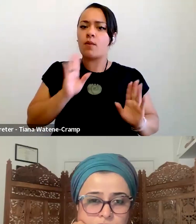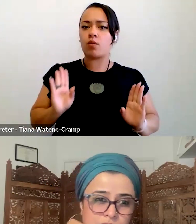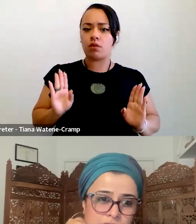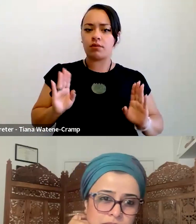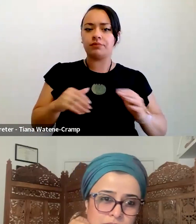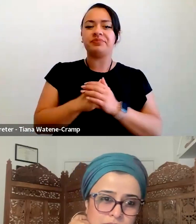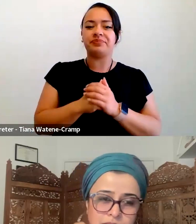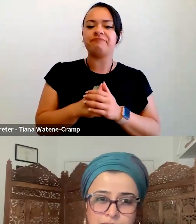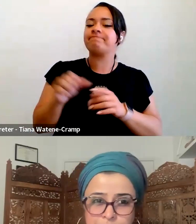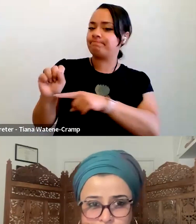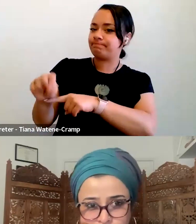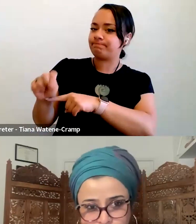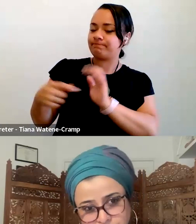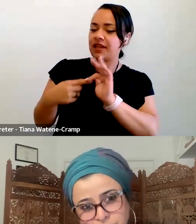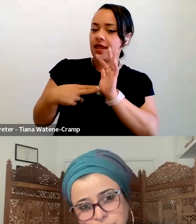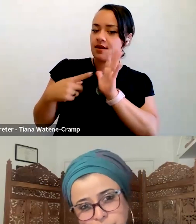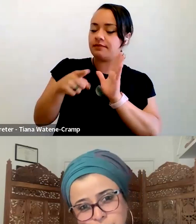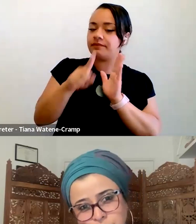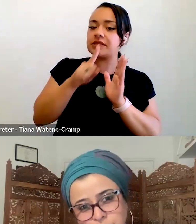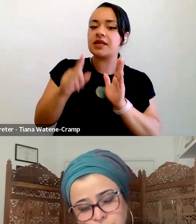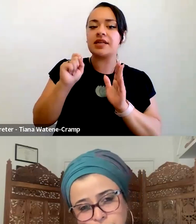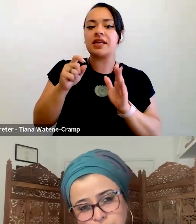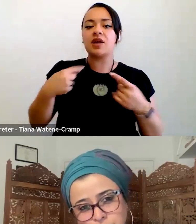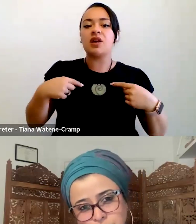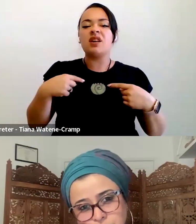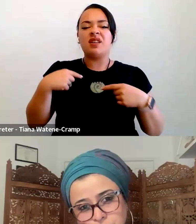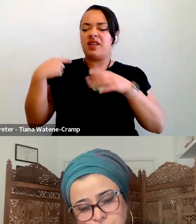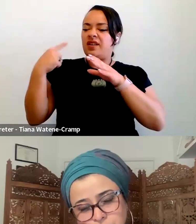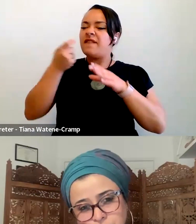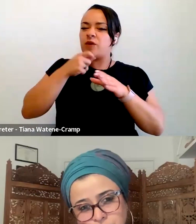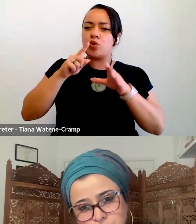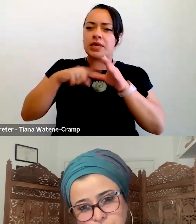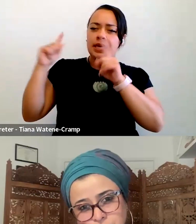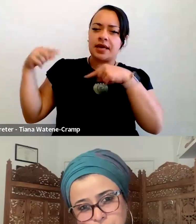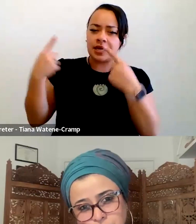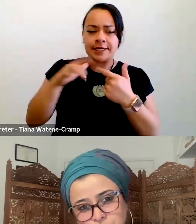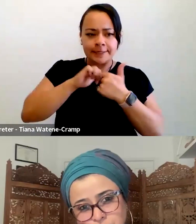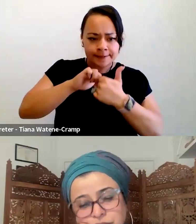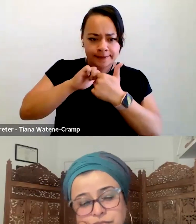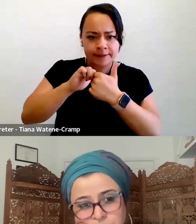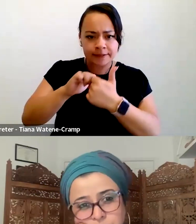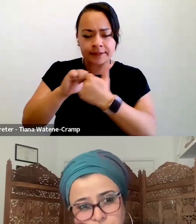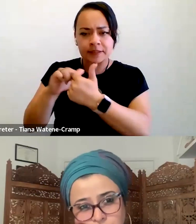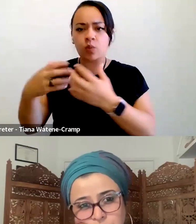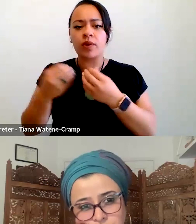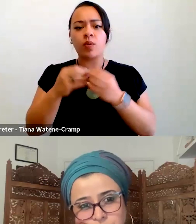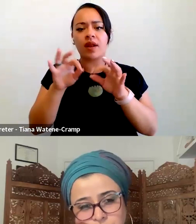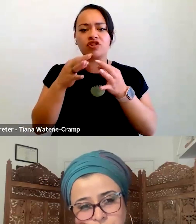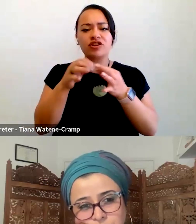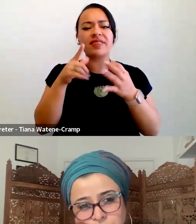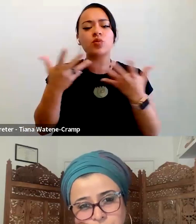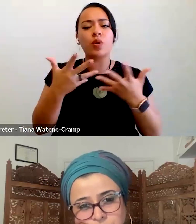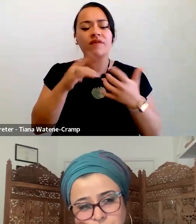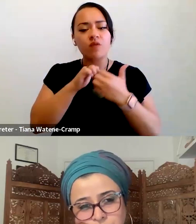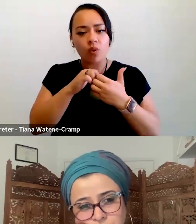We have been working with organisations over the last few years, and this is where we've worked a lot with Garawa, and